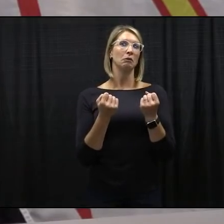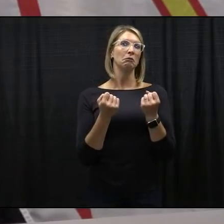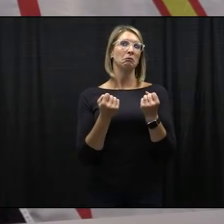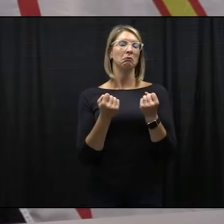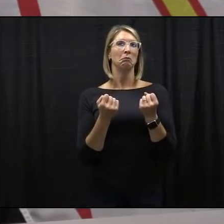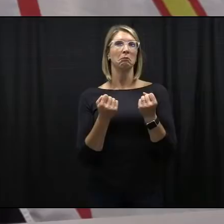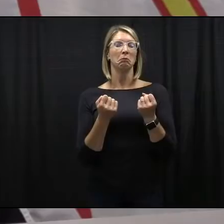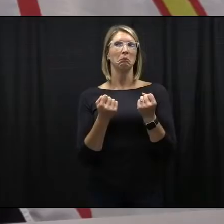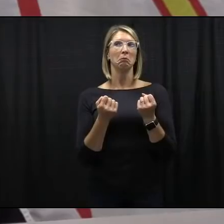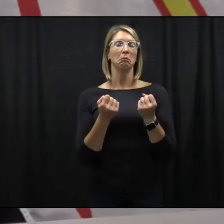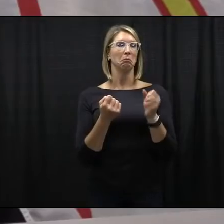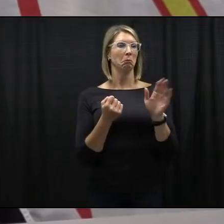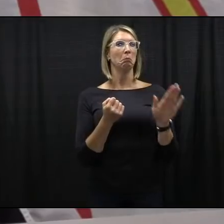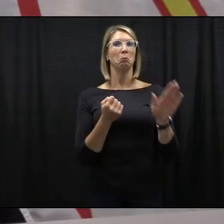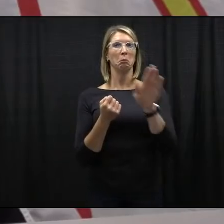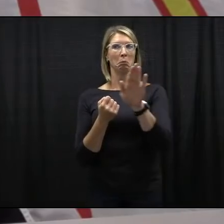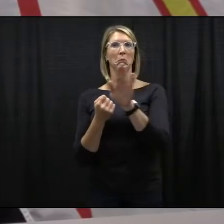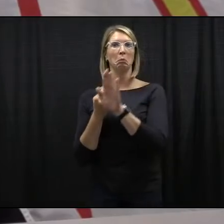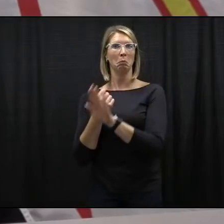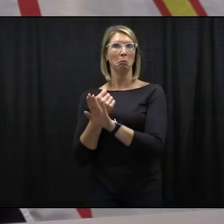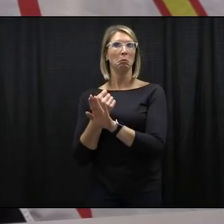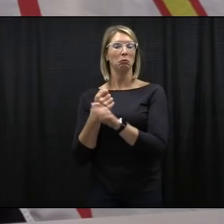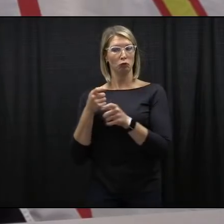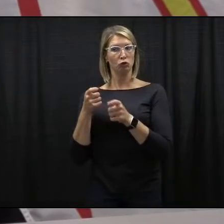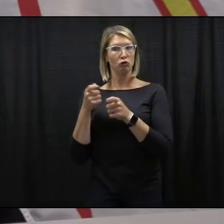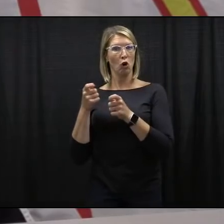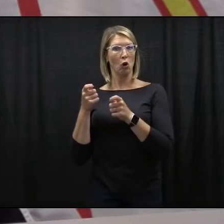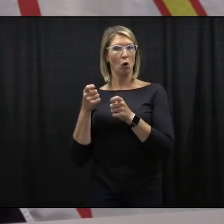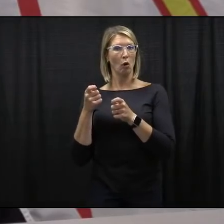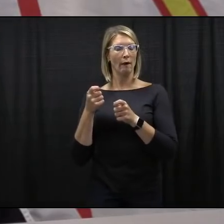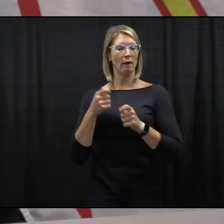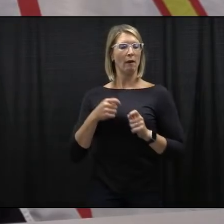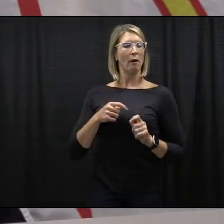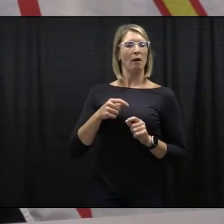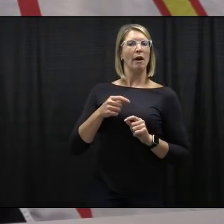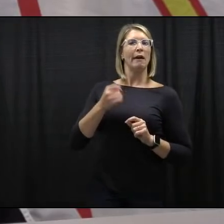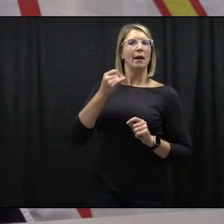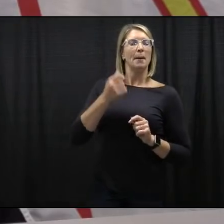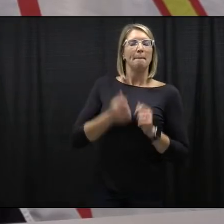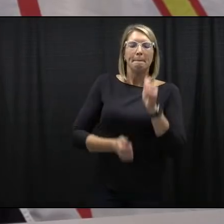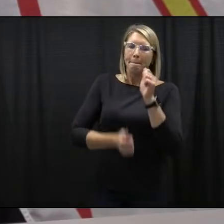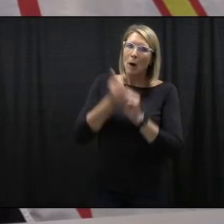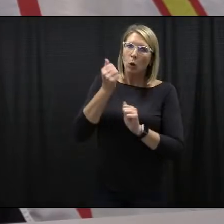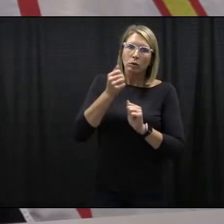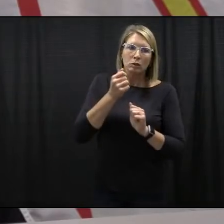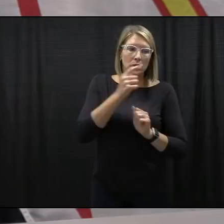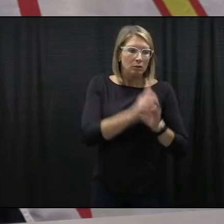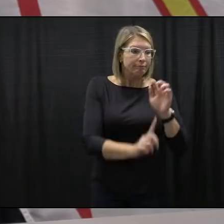happening. Source detection, unfortunately, we haven't been able to find a source in most of them,